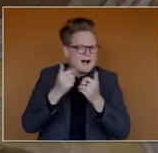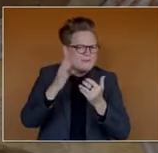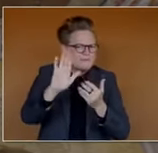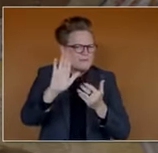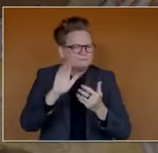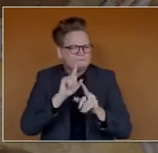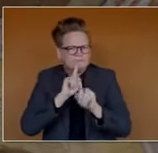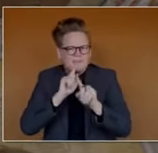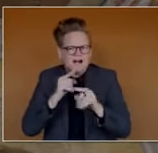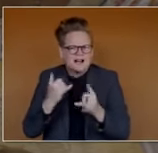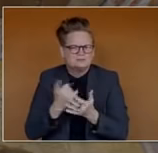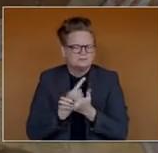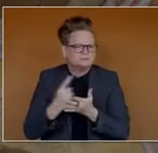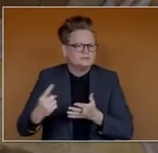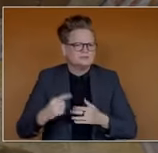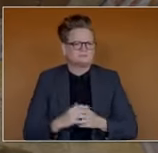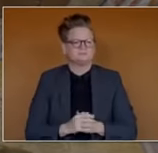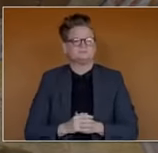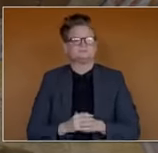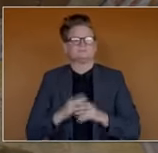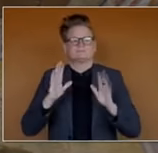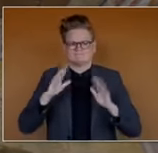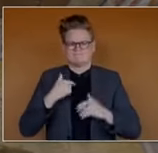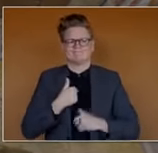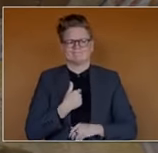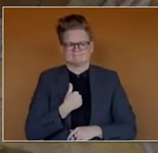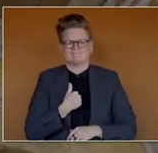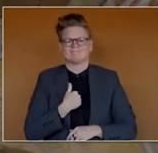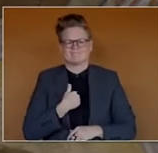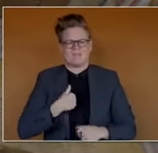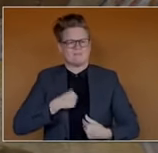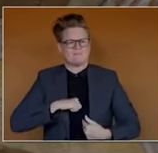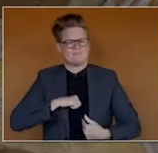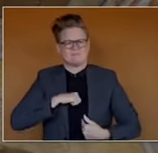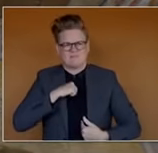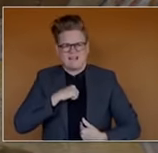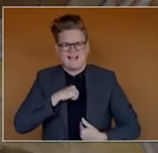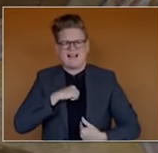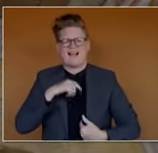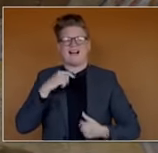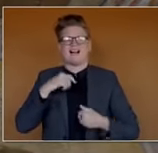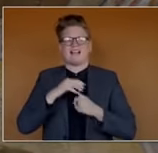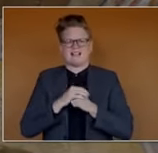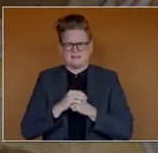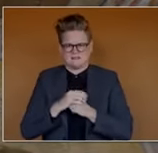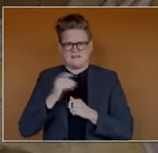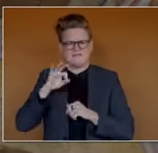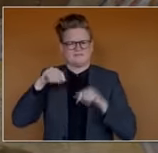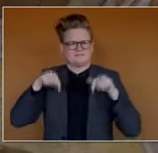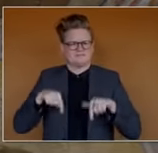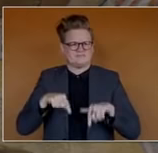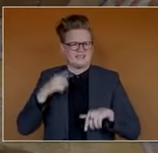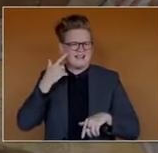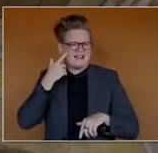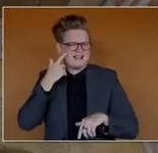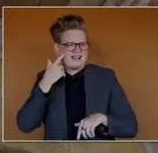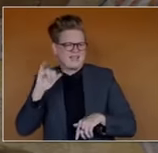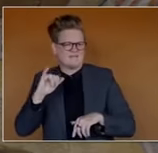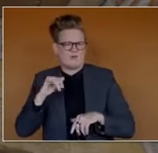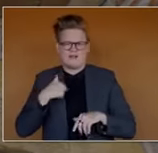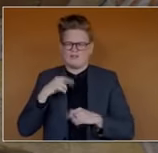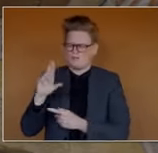I'm incredibly proud of California's remarkable capacity not only to come back, but to come roaring back. I was also proud